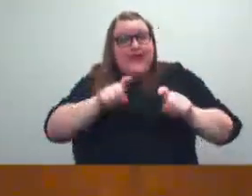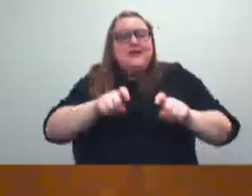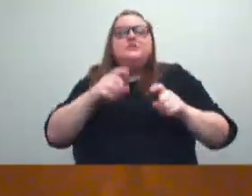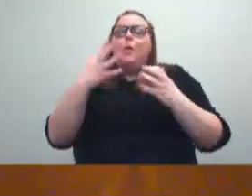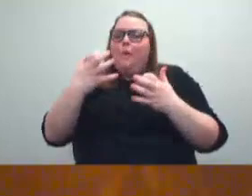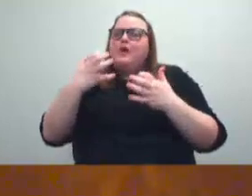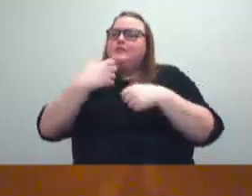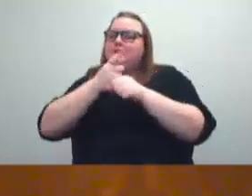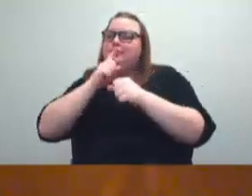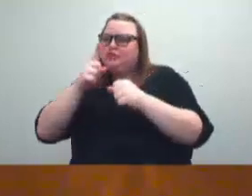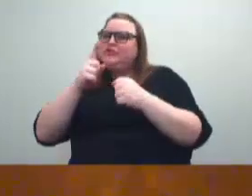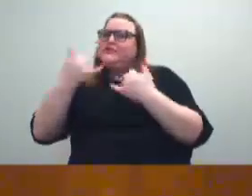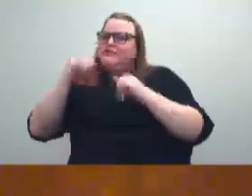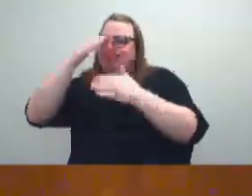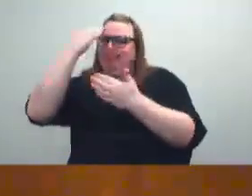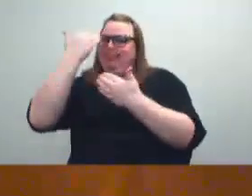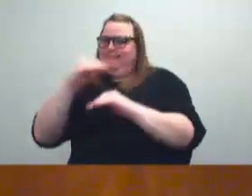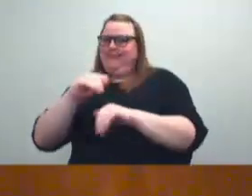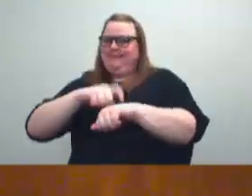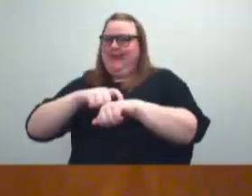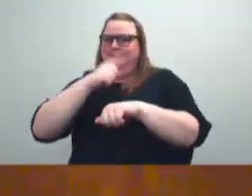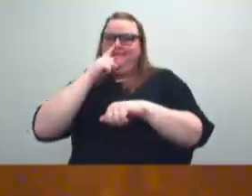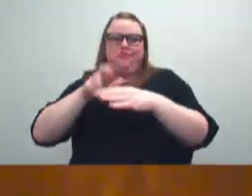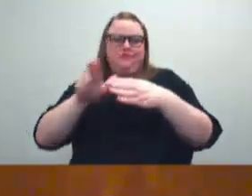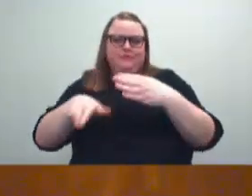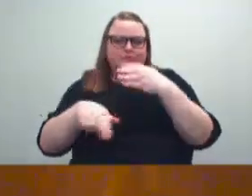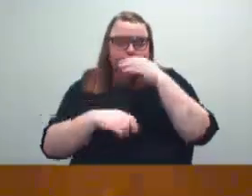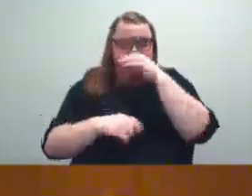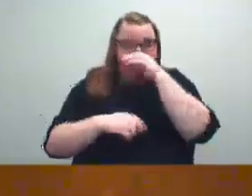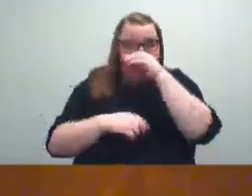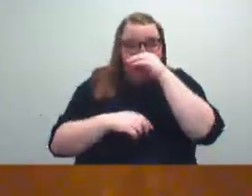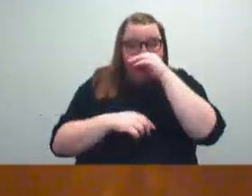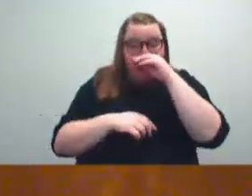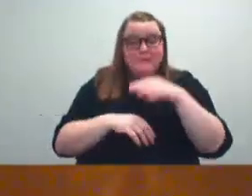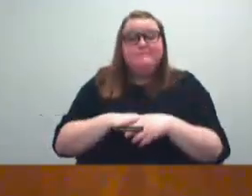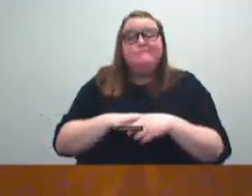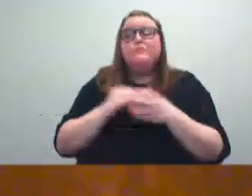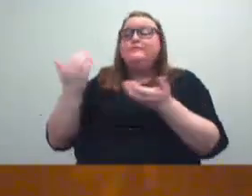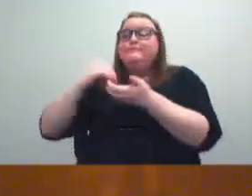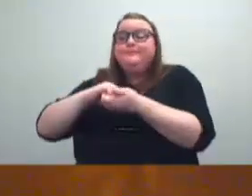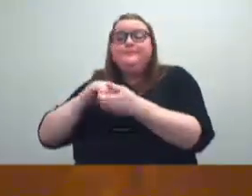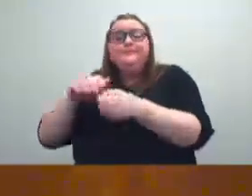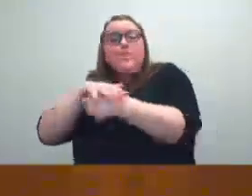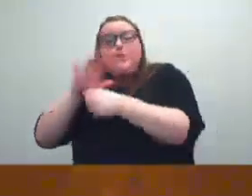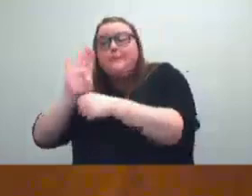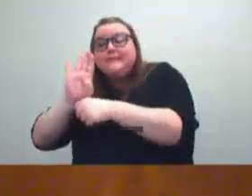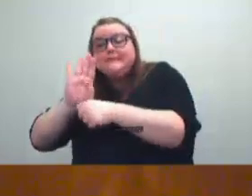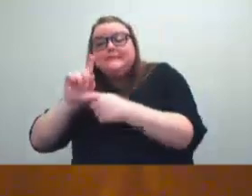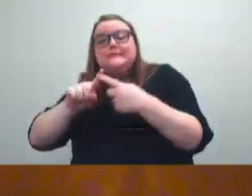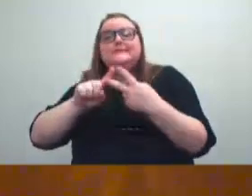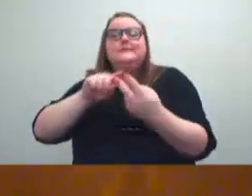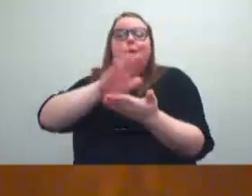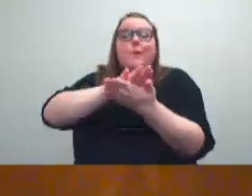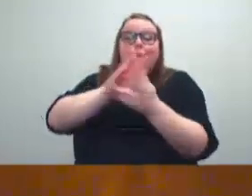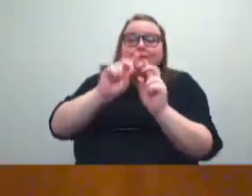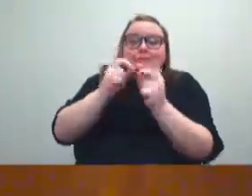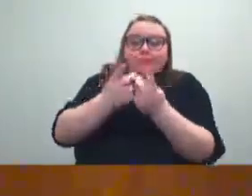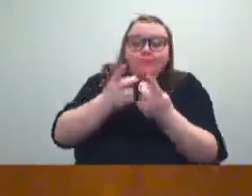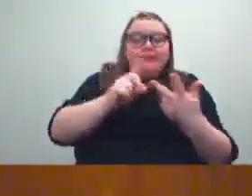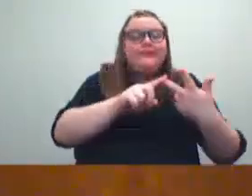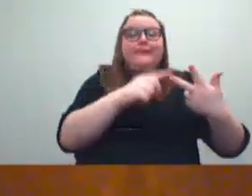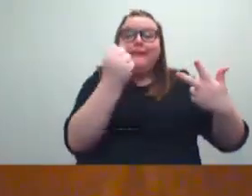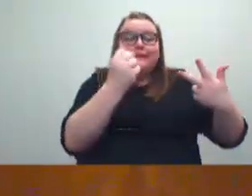very proud to partner with a number of local businesses, our school district, local casinos, in order to provide COVID testing for their